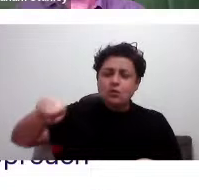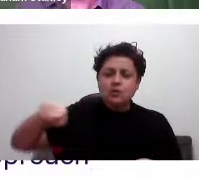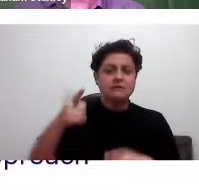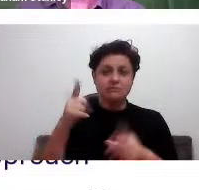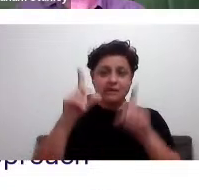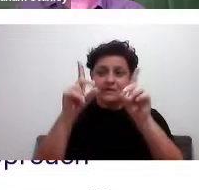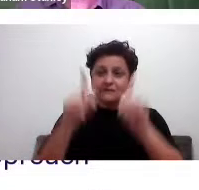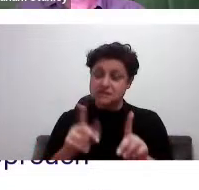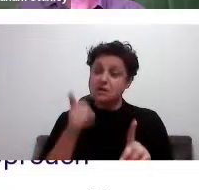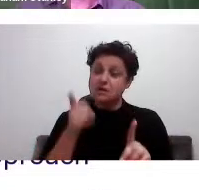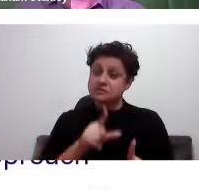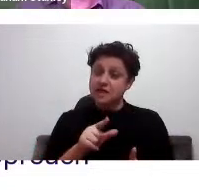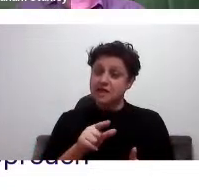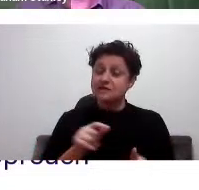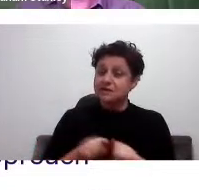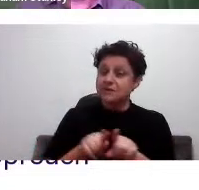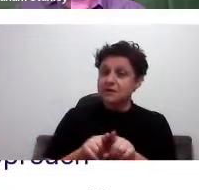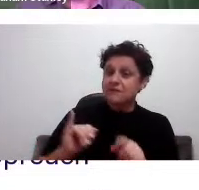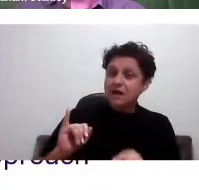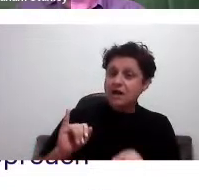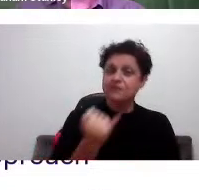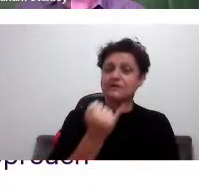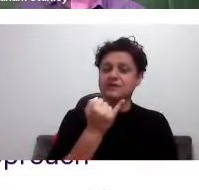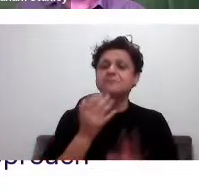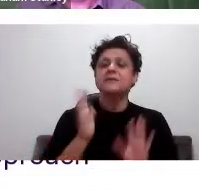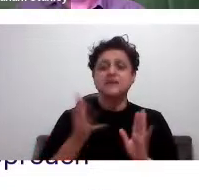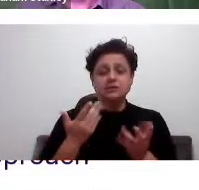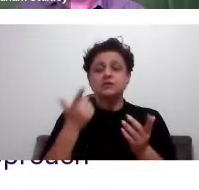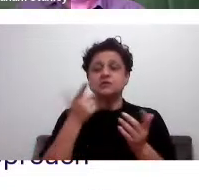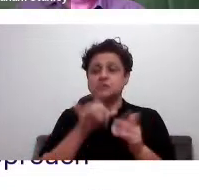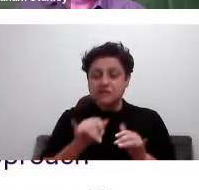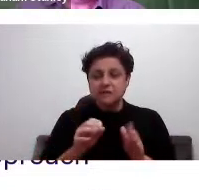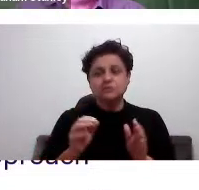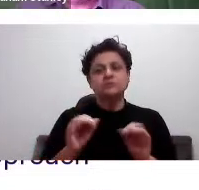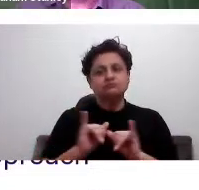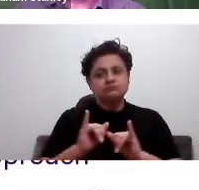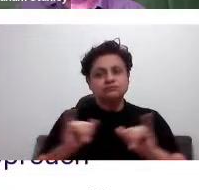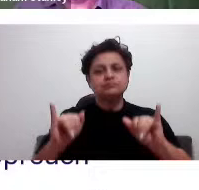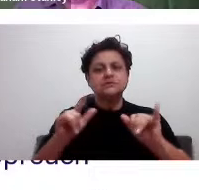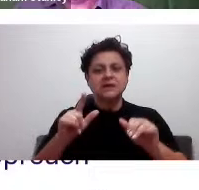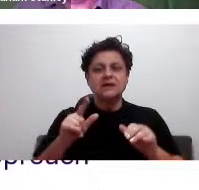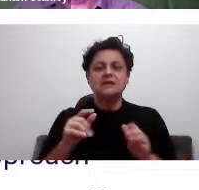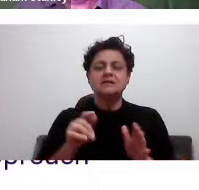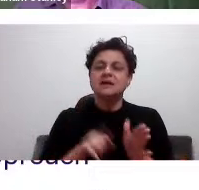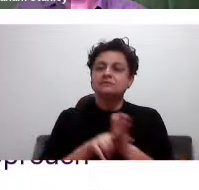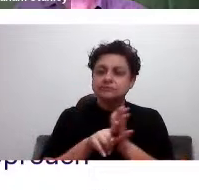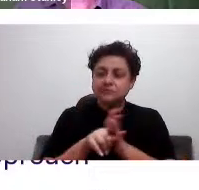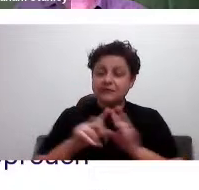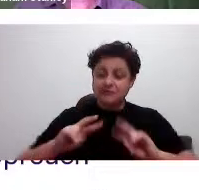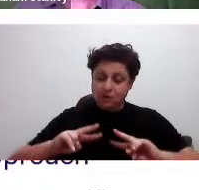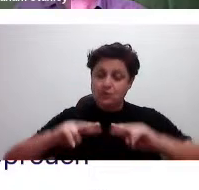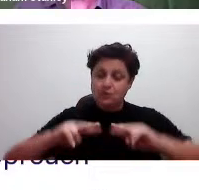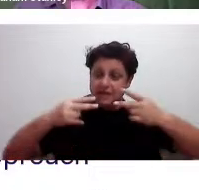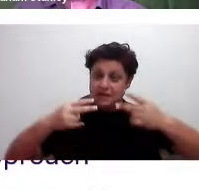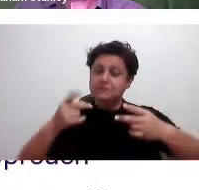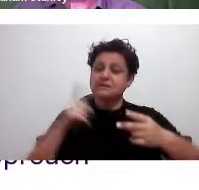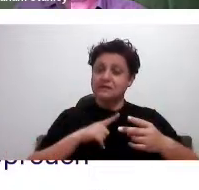and the conclusions, and there is a link to it, which I can share later.